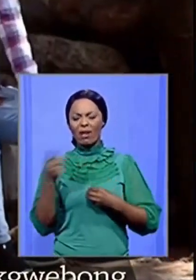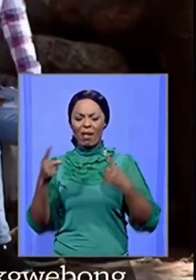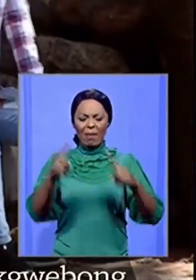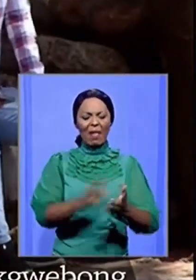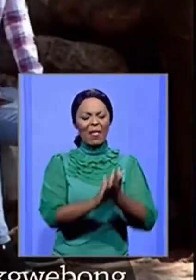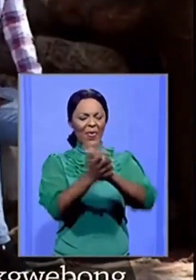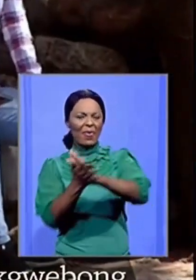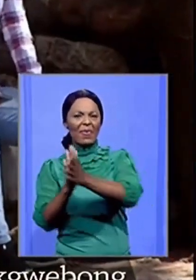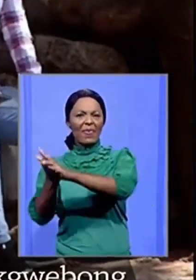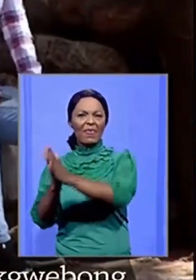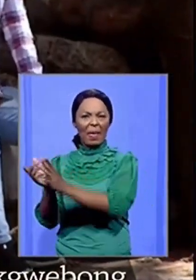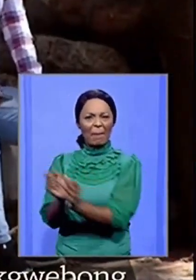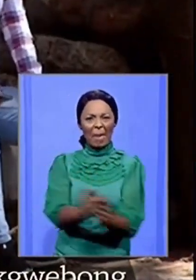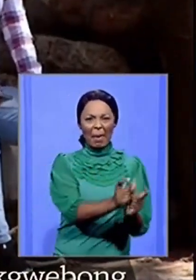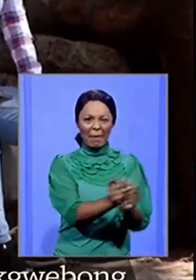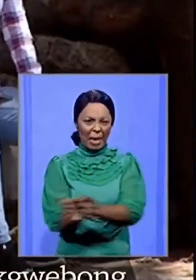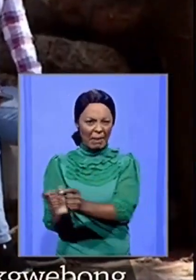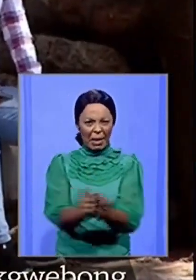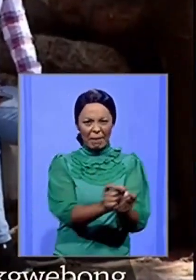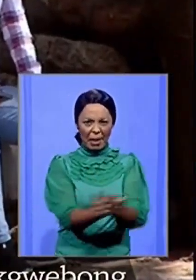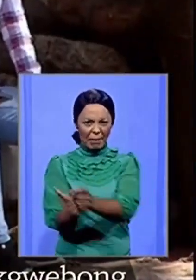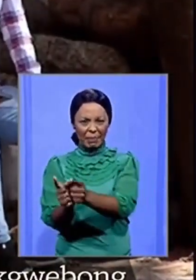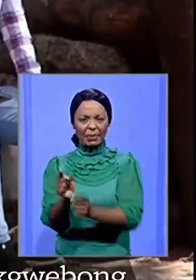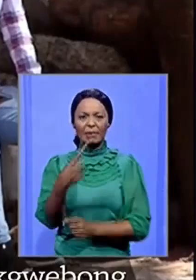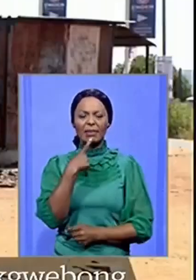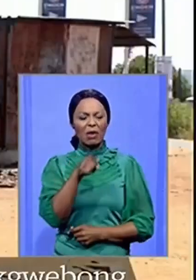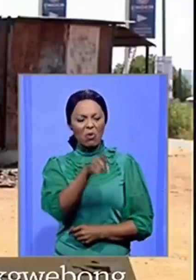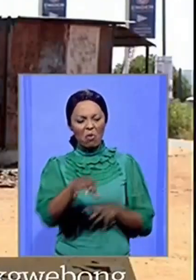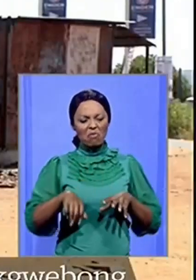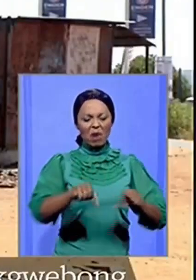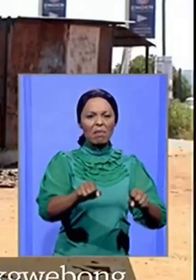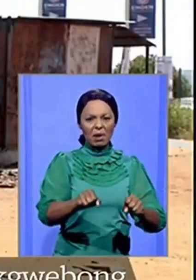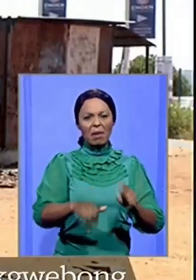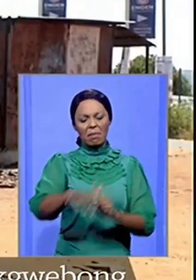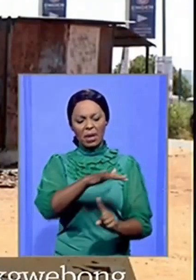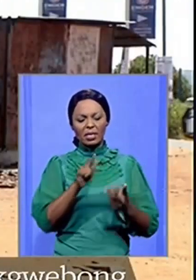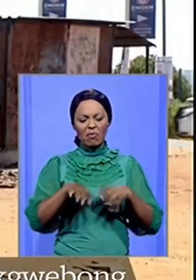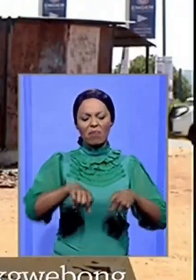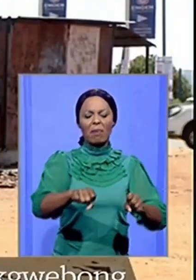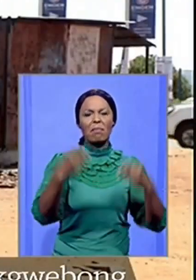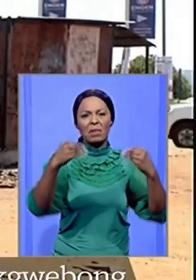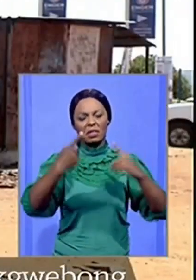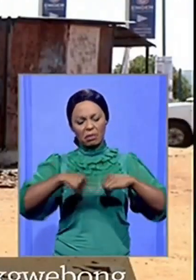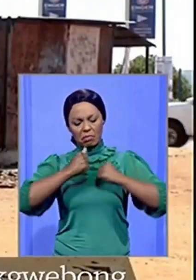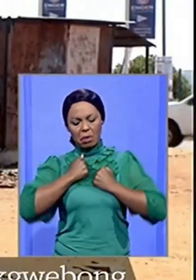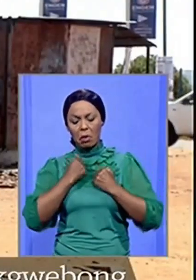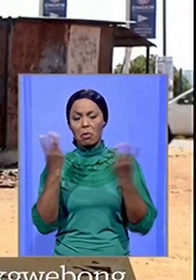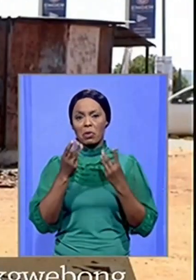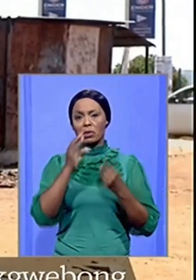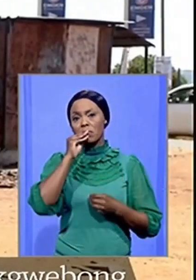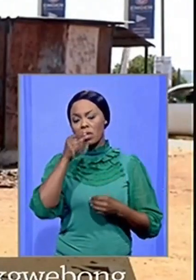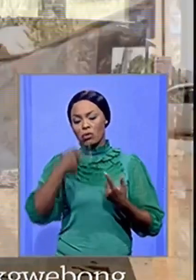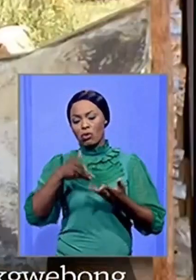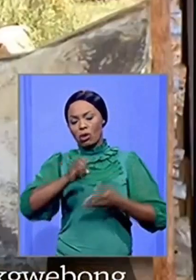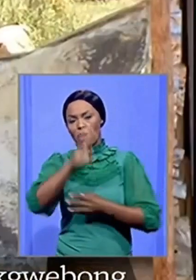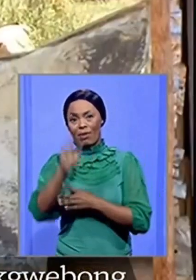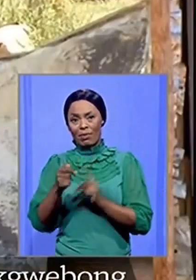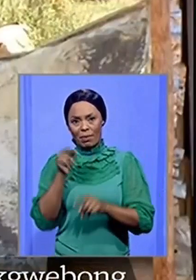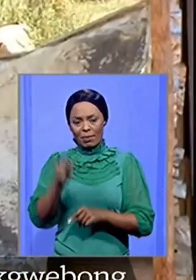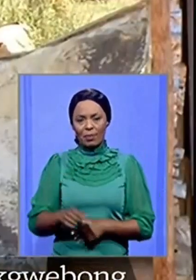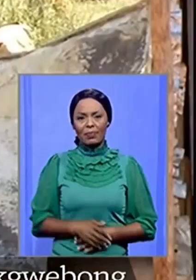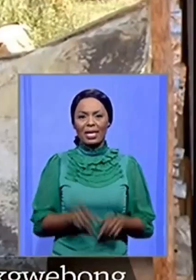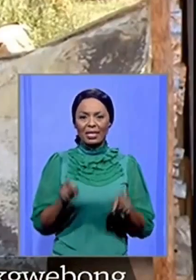mmileng ba latofatša batšwa ka ntle ka go ba bakiša le go tšea mafelo a bona a kgwebo. Badudi le bona ba šupa masepala wa Lepelle